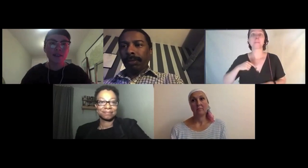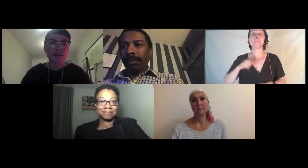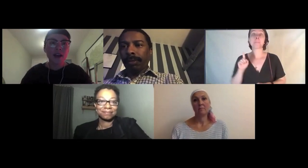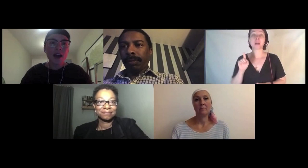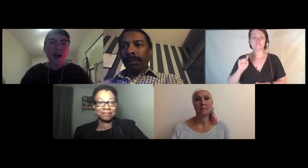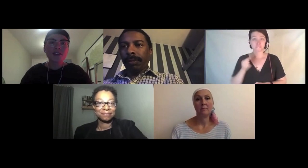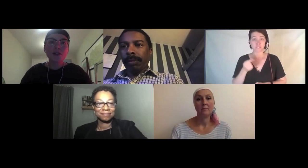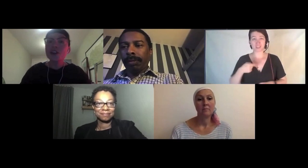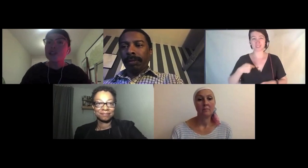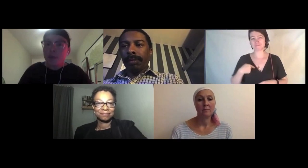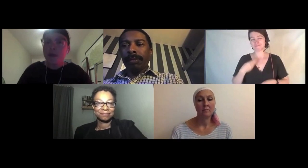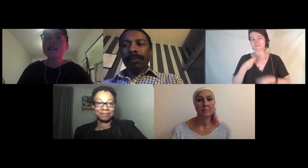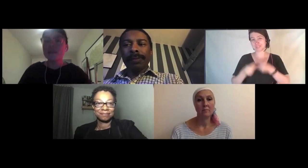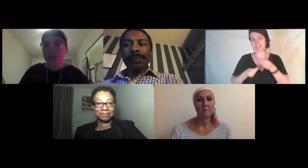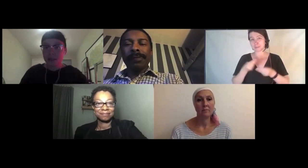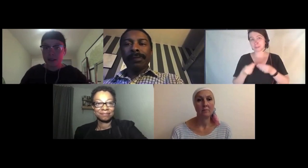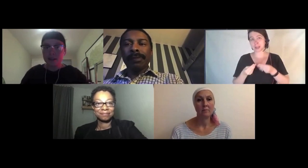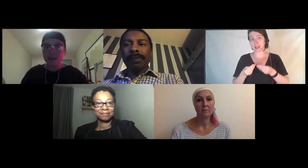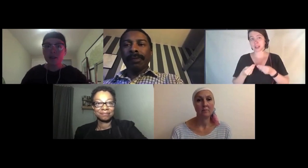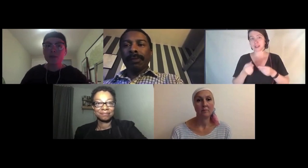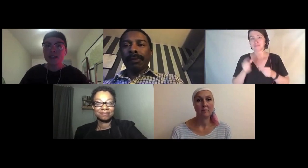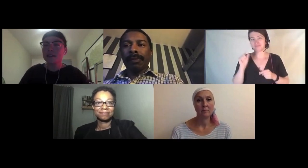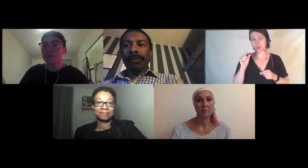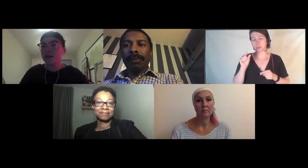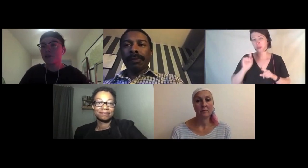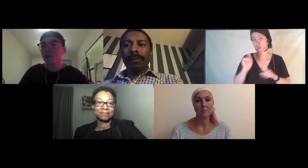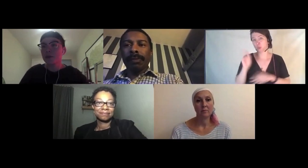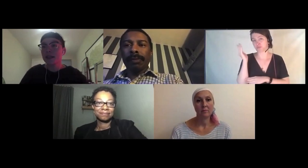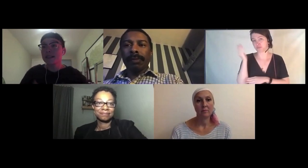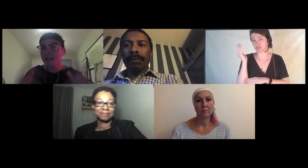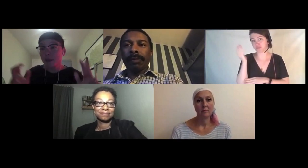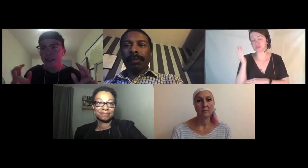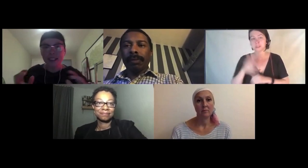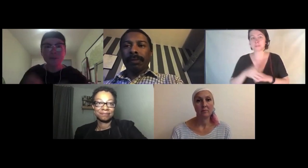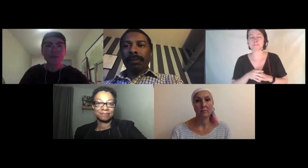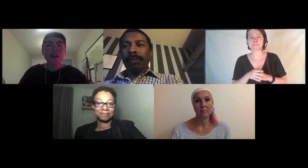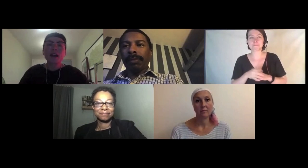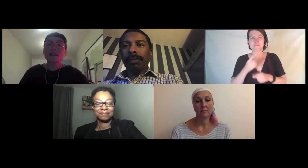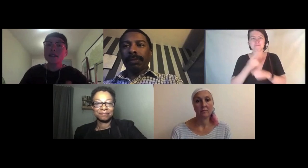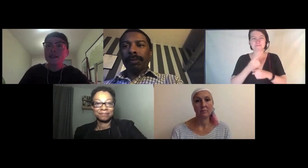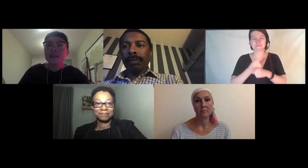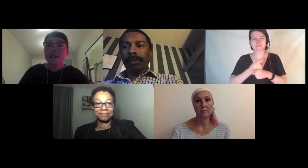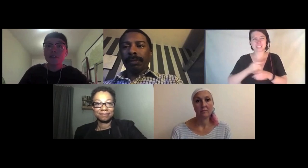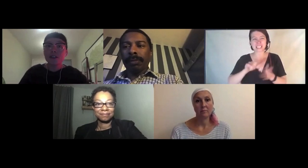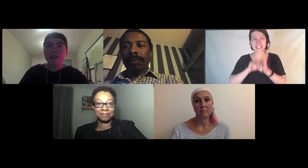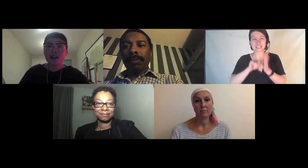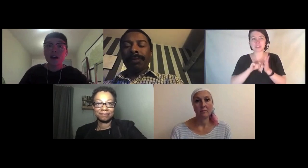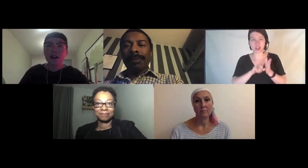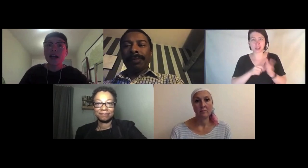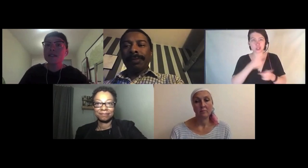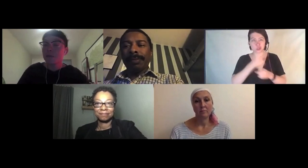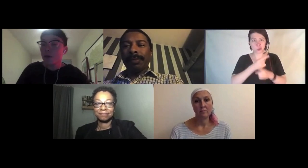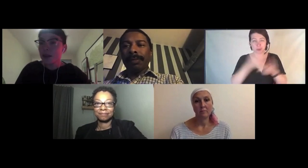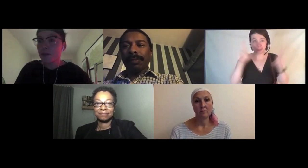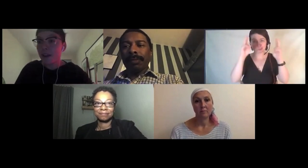8. So they're going to talk about the difficulties that are presented by the term disability and discuss the different